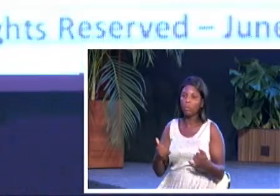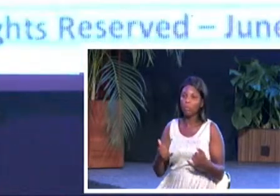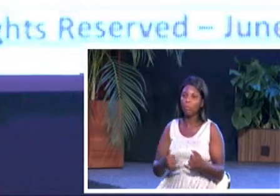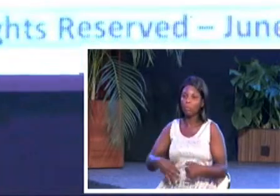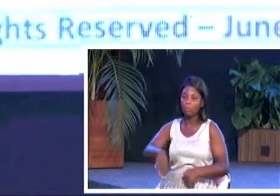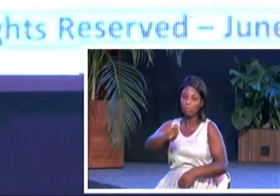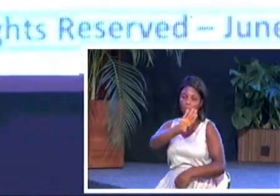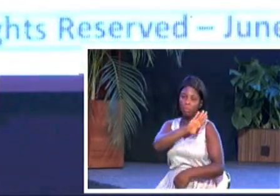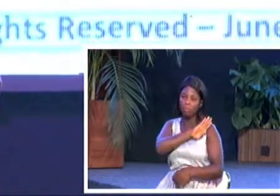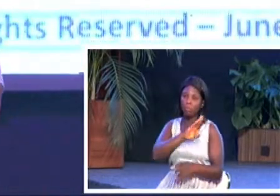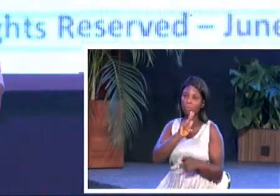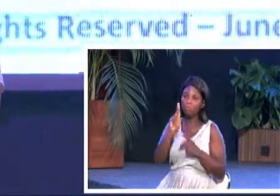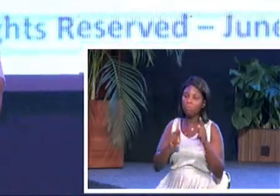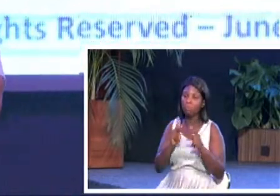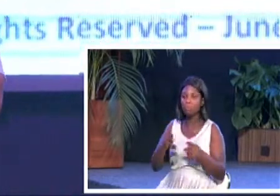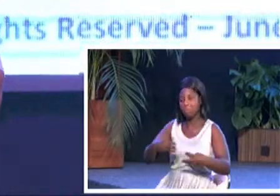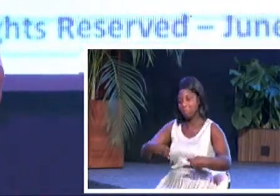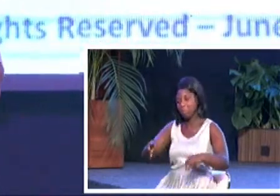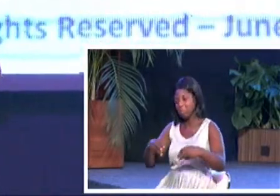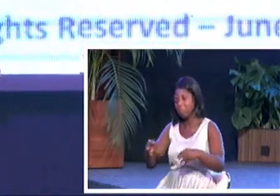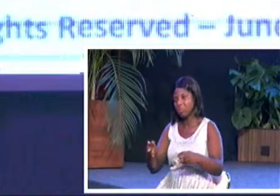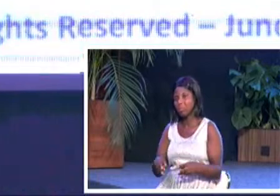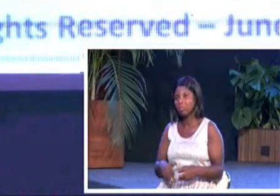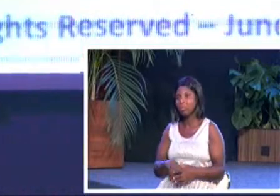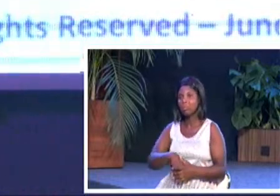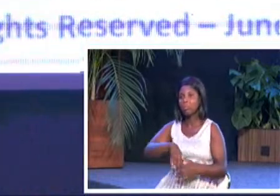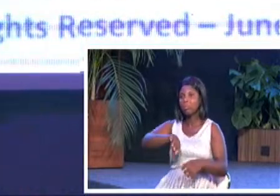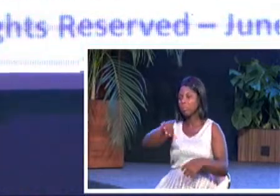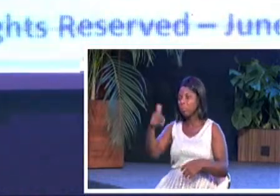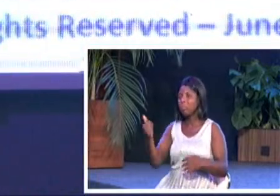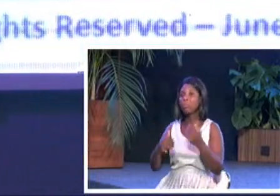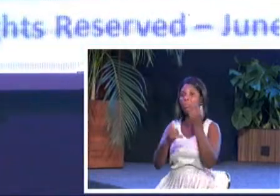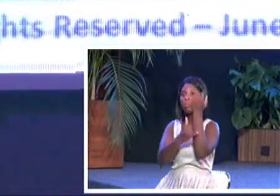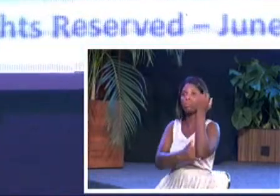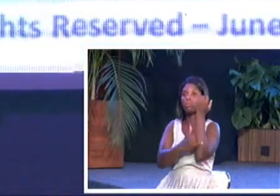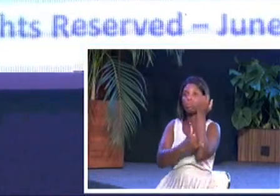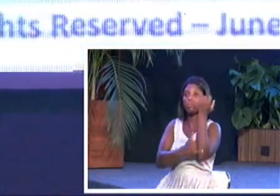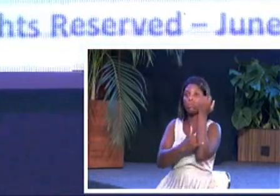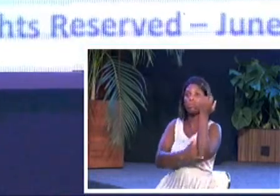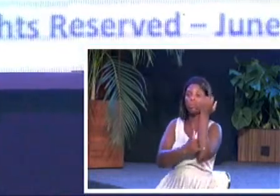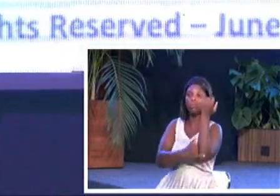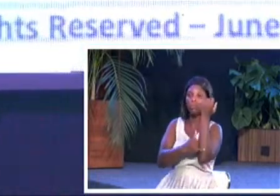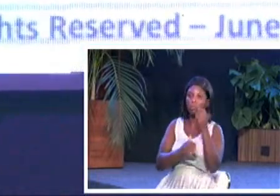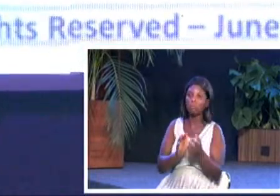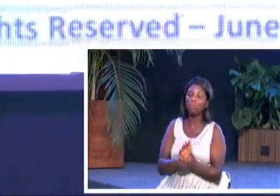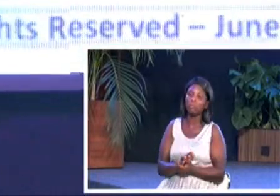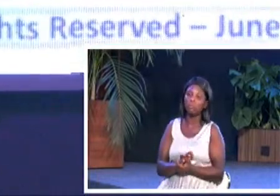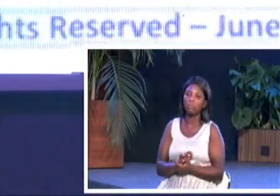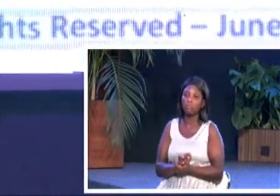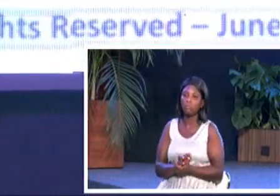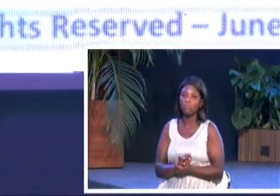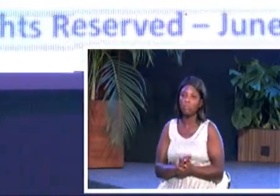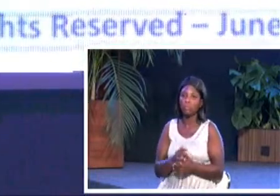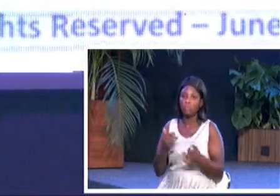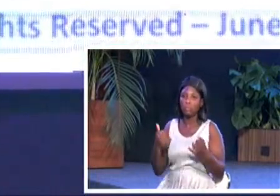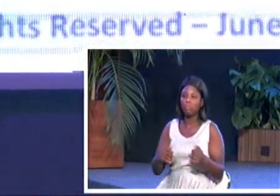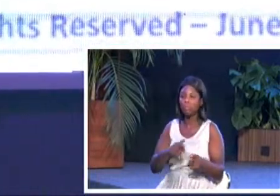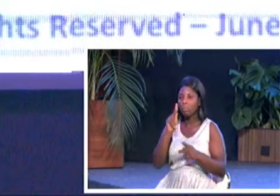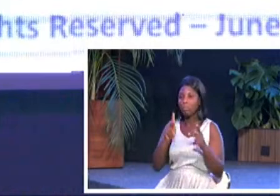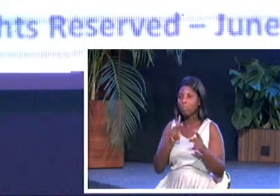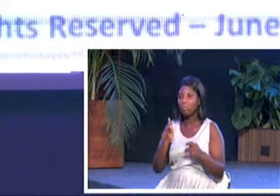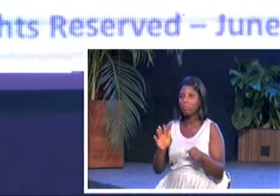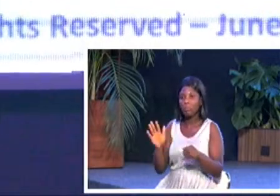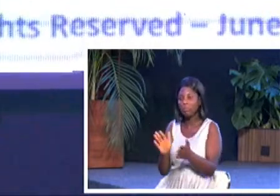of products outside Ghana, but their shop is located somewhere. They may not even have a Google map, you know,